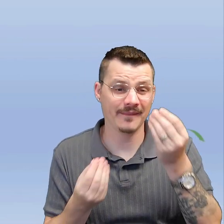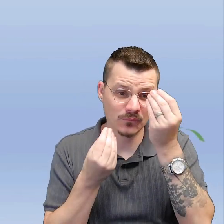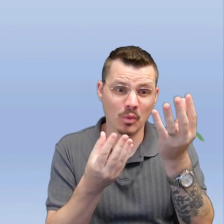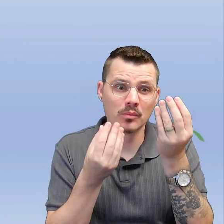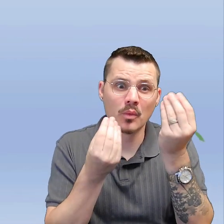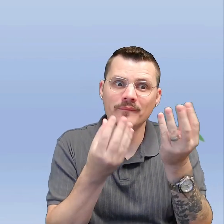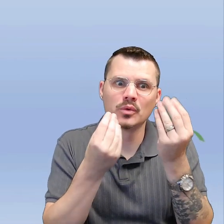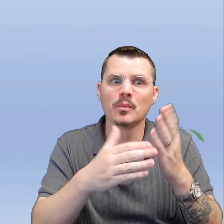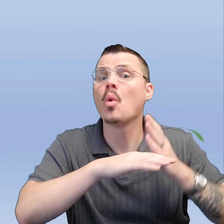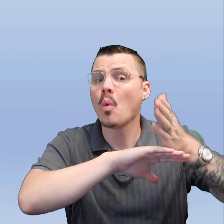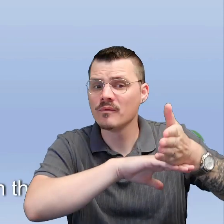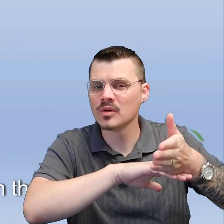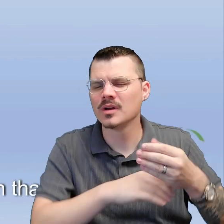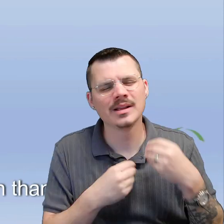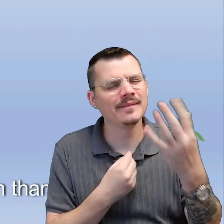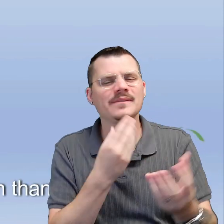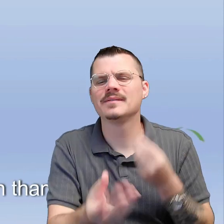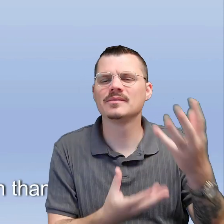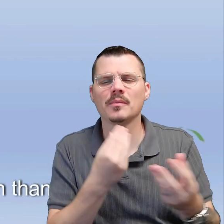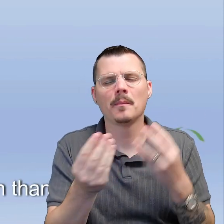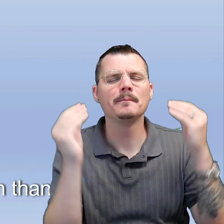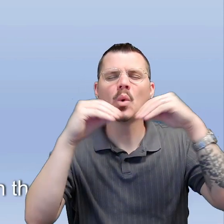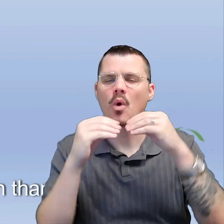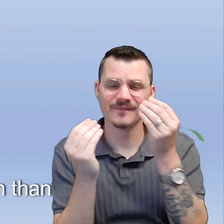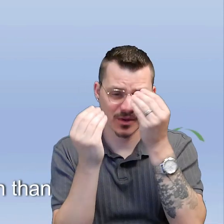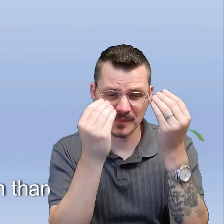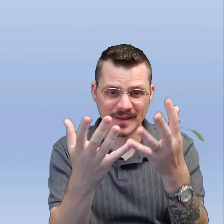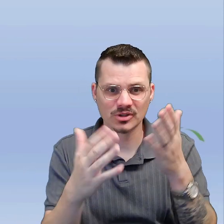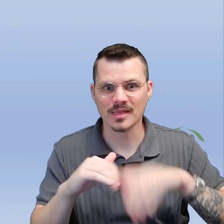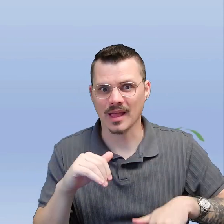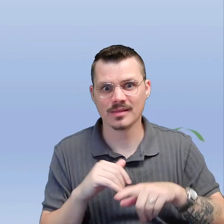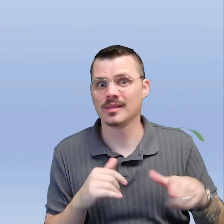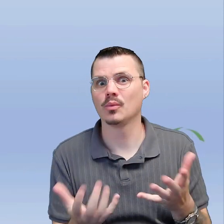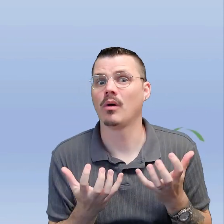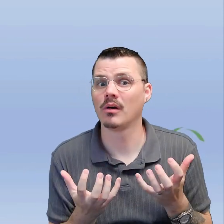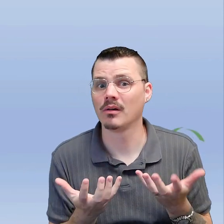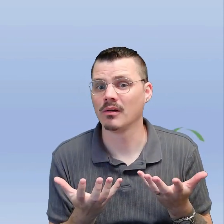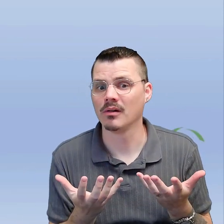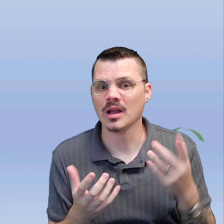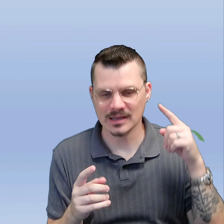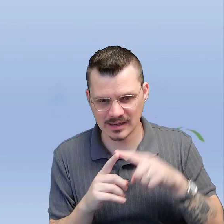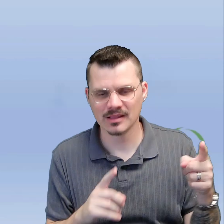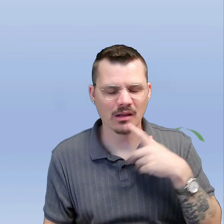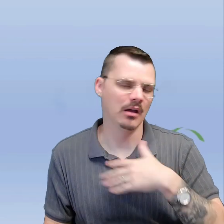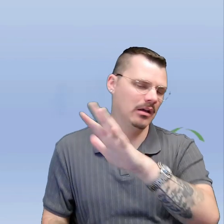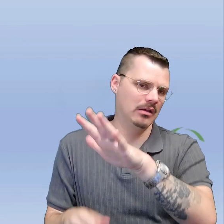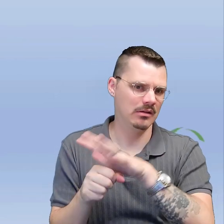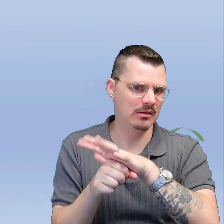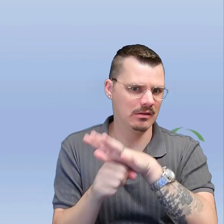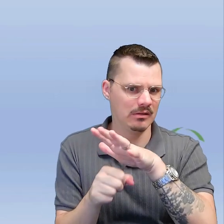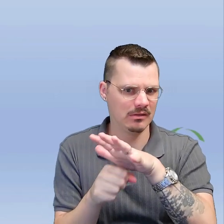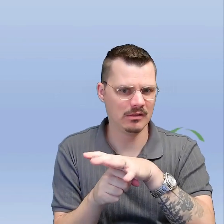Over-inform. Give people way, way more information than they want until they tell you to quit